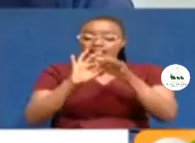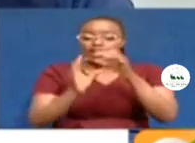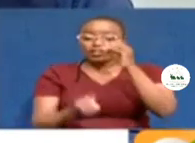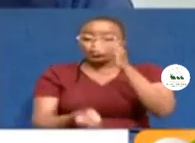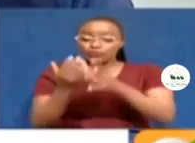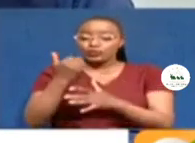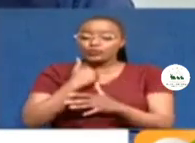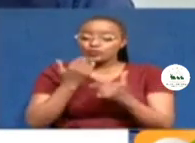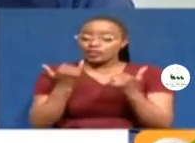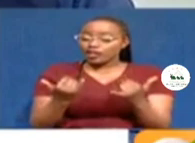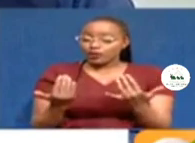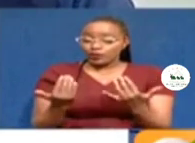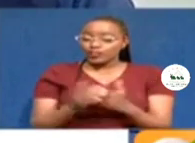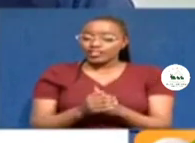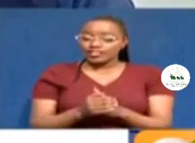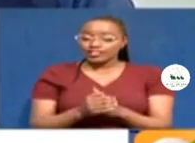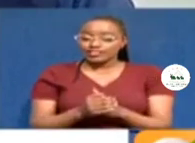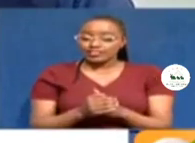formed.